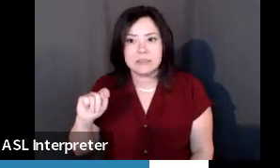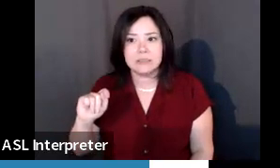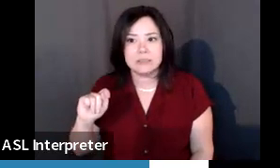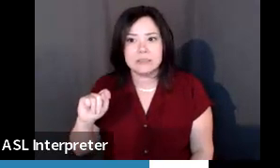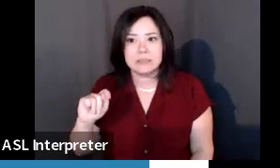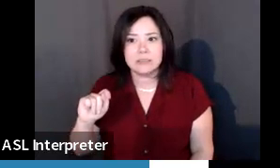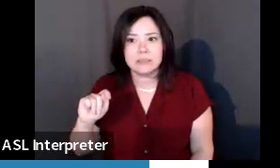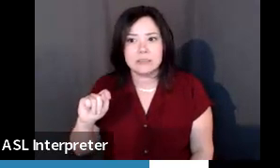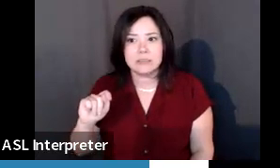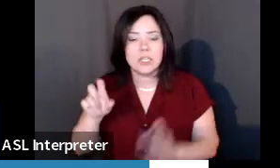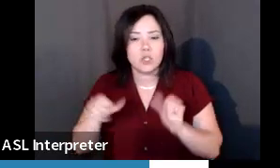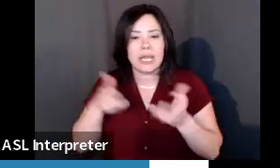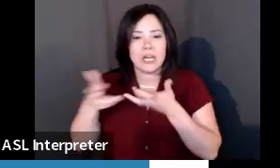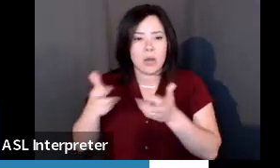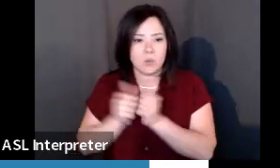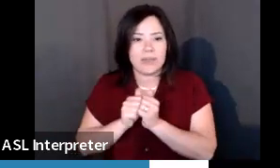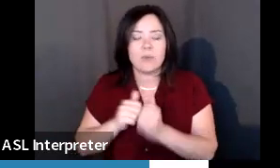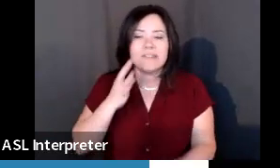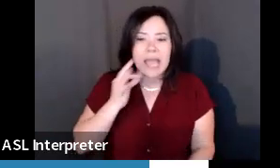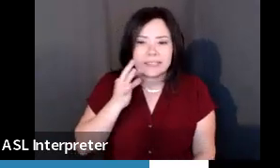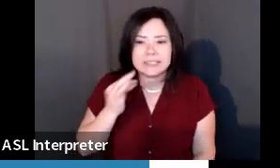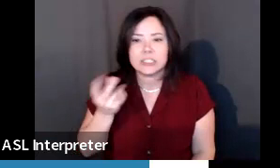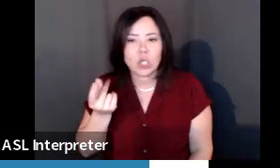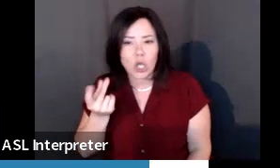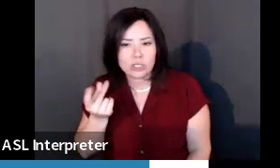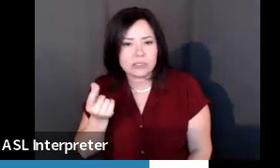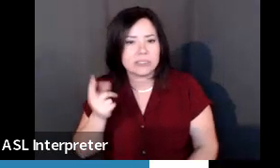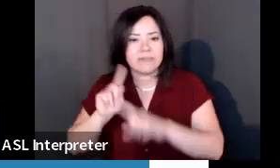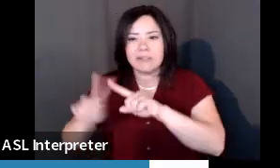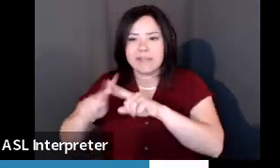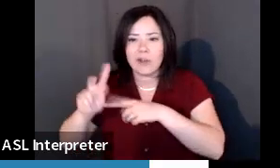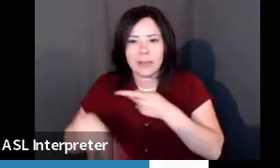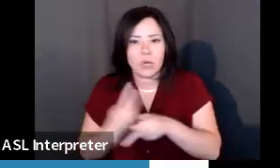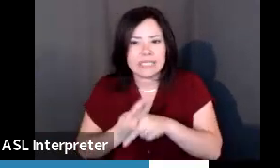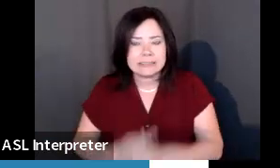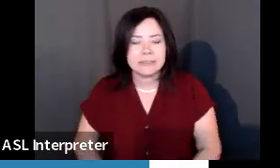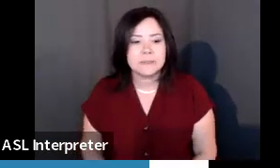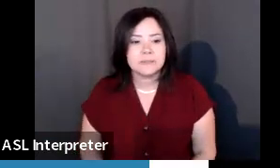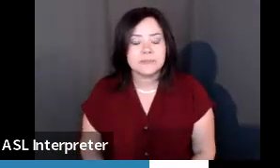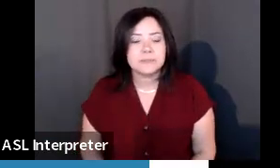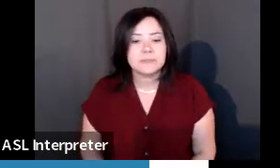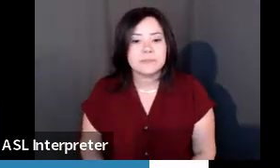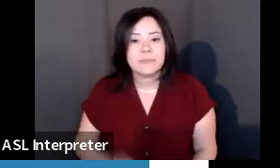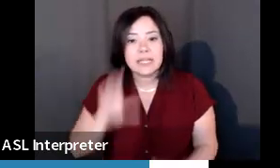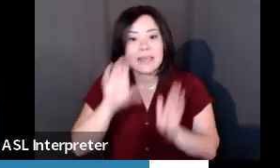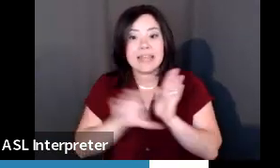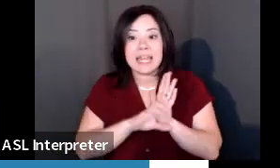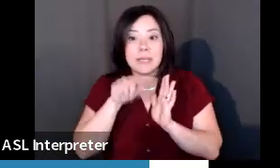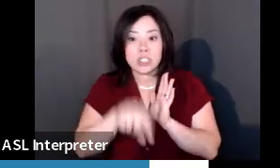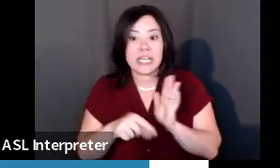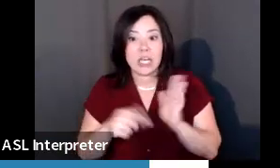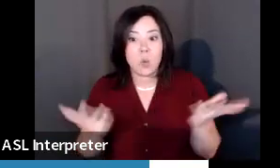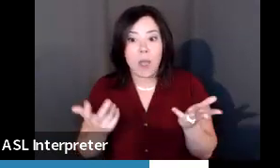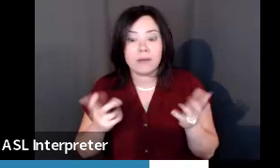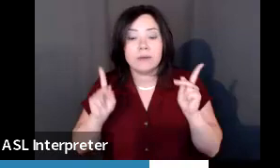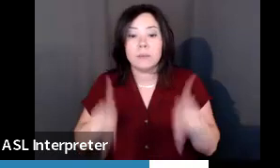that you can interact with. So we have cats and dogs of varying breeds, I'll say. And then the image on this slide is of a